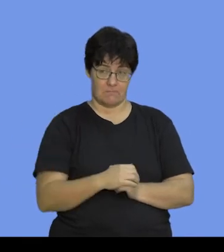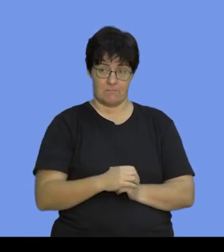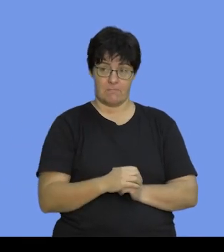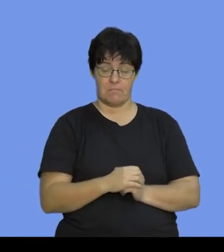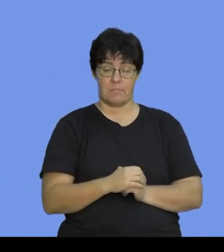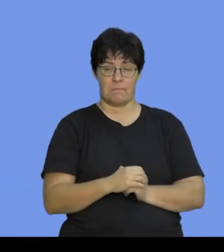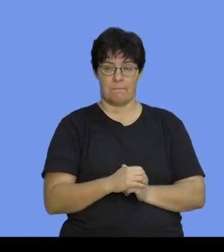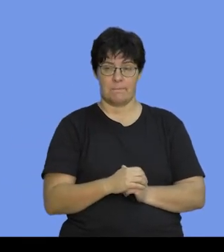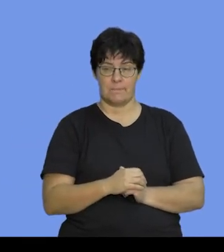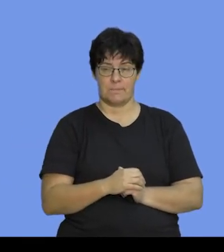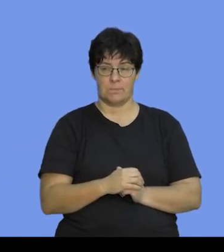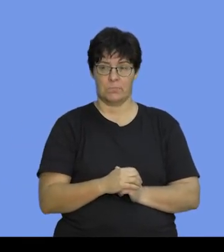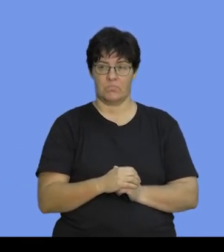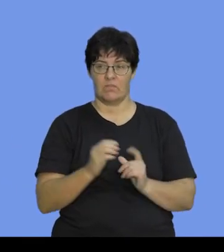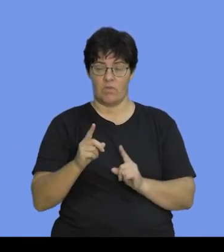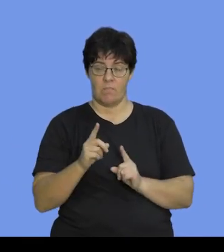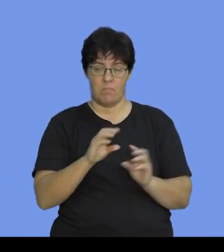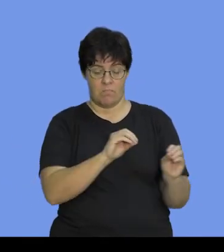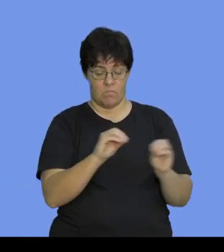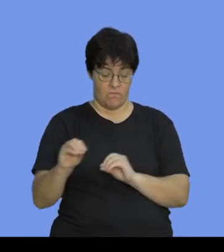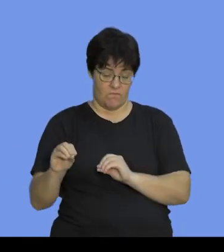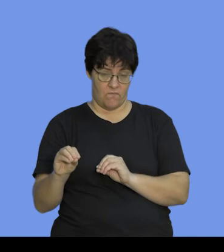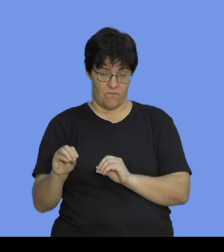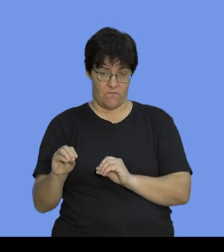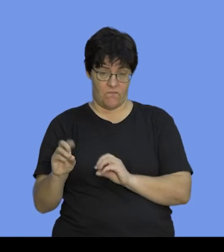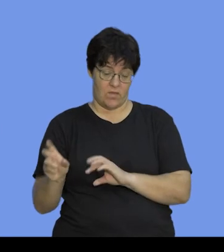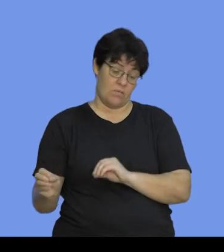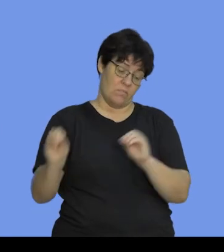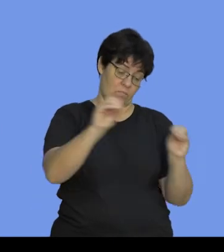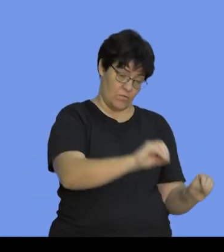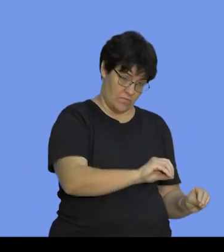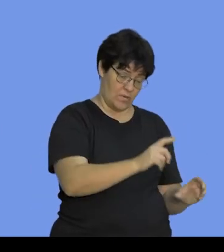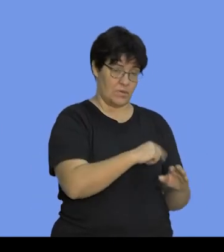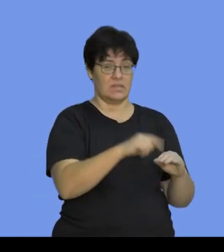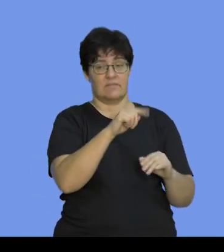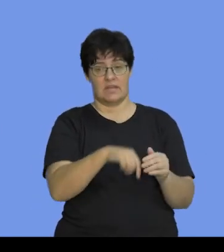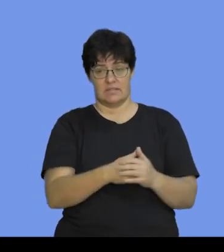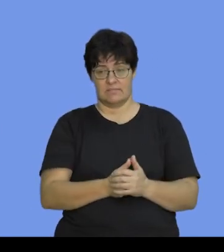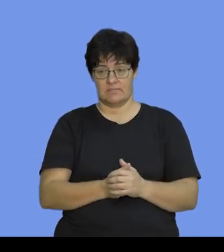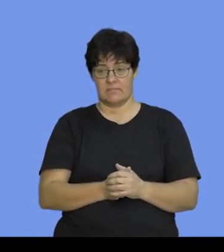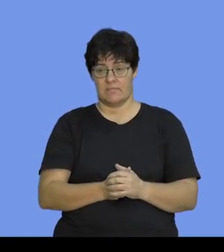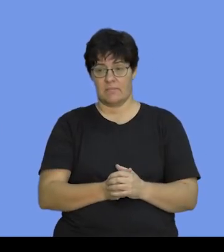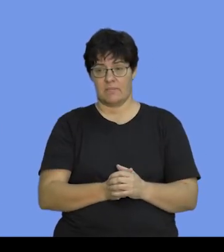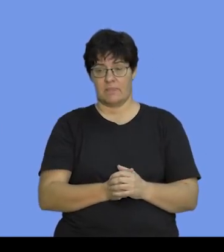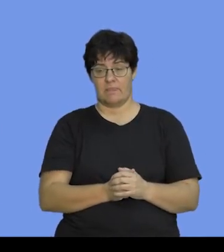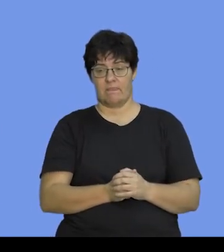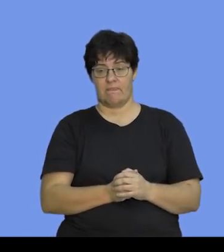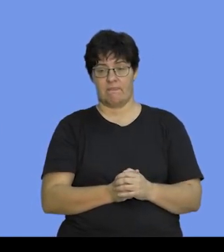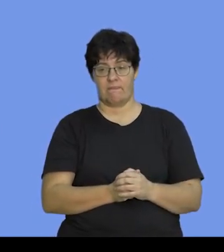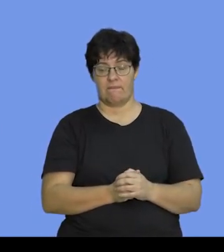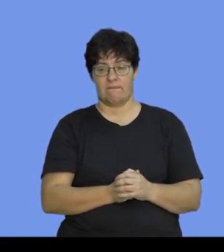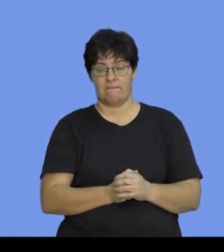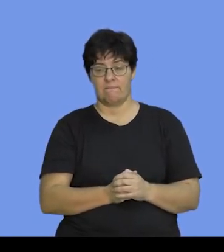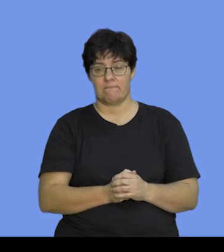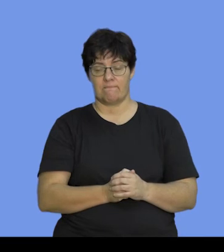right? So to move from cubic centimeters to decimeters, we divide by 1,000, okay? So if we